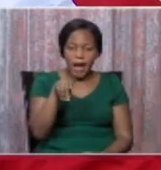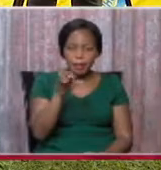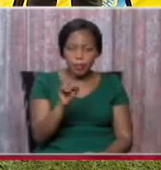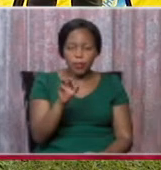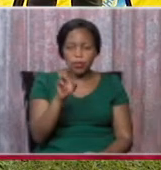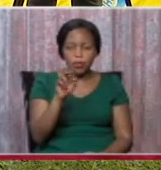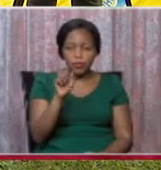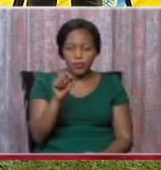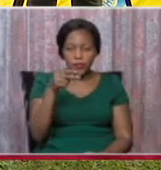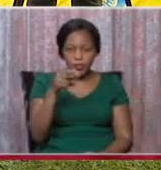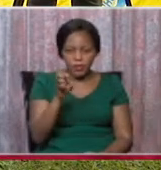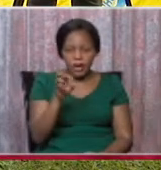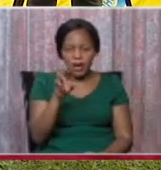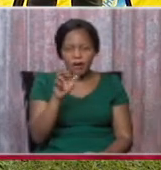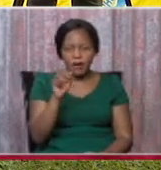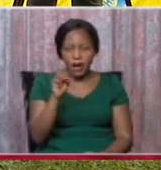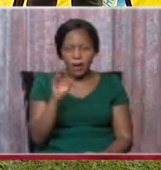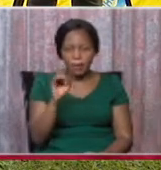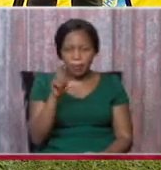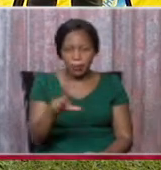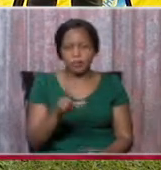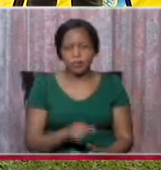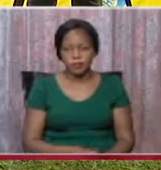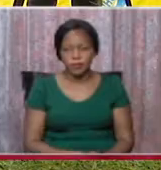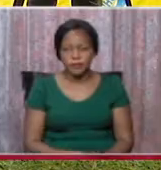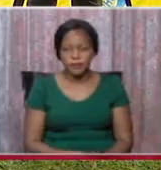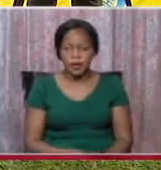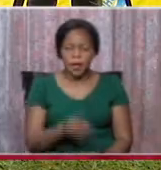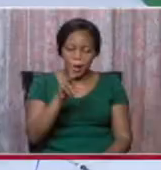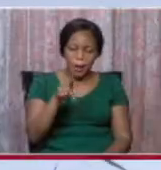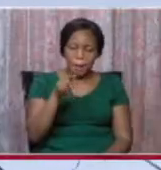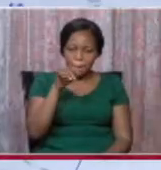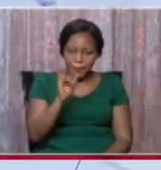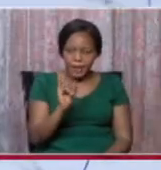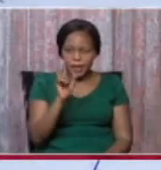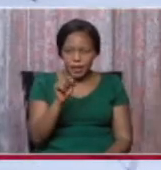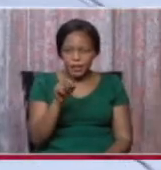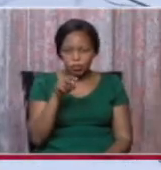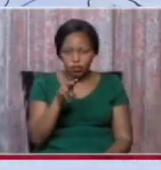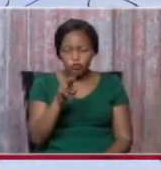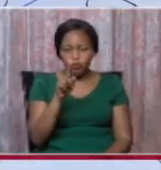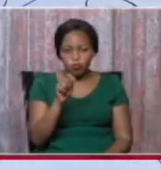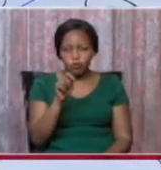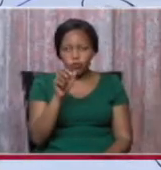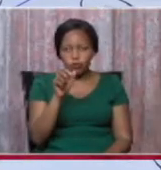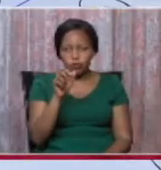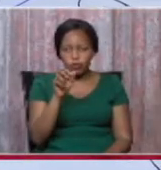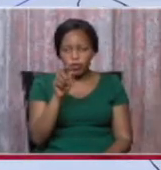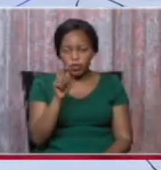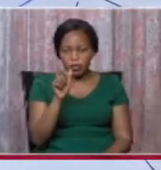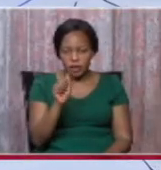Yes. So whatever happens in the brain at a certain age will then release certain hormones,